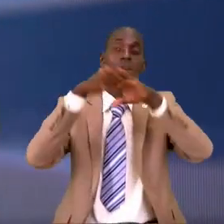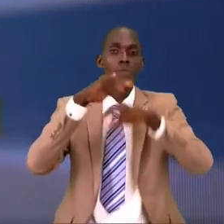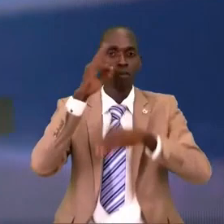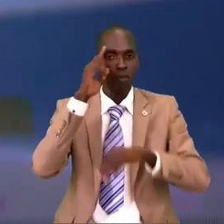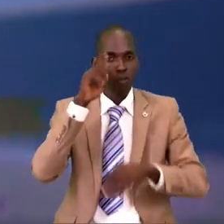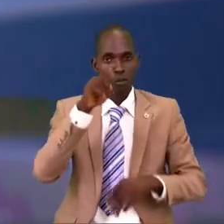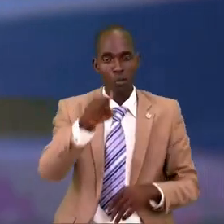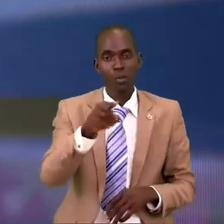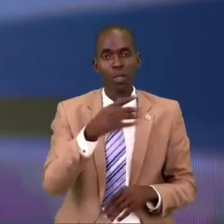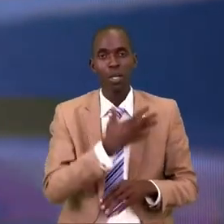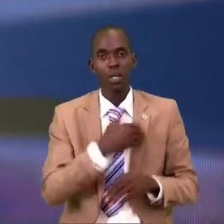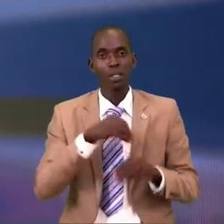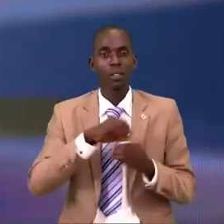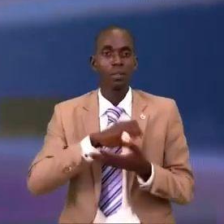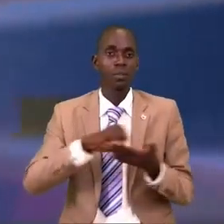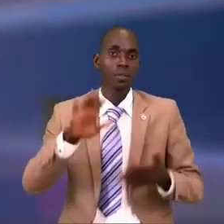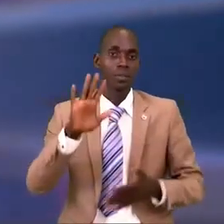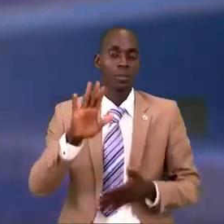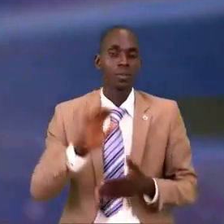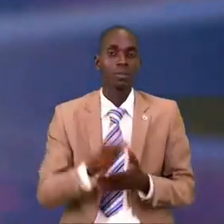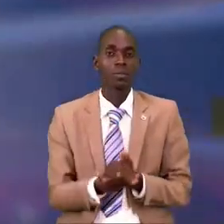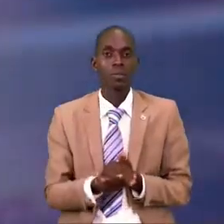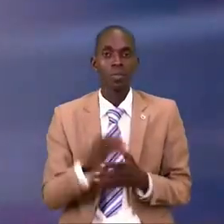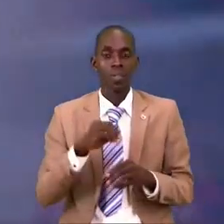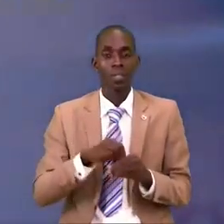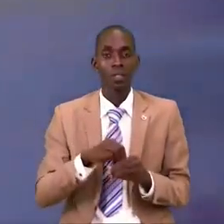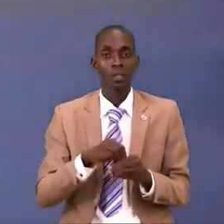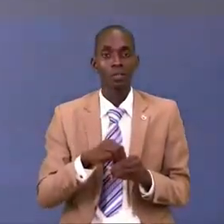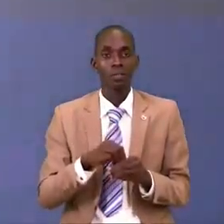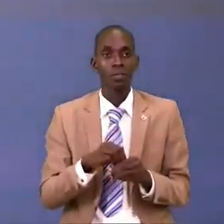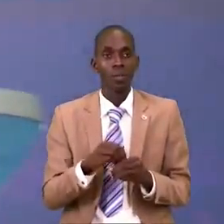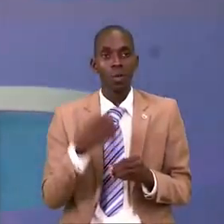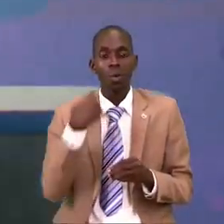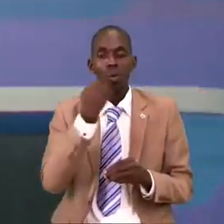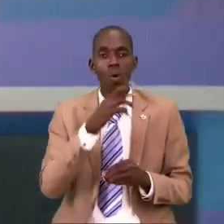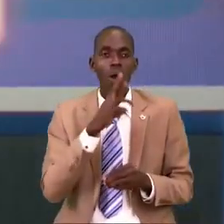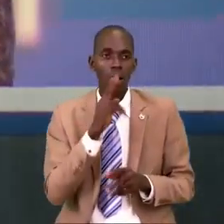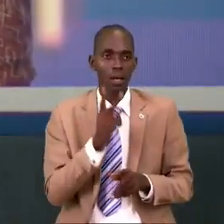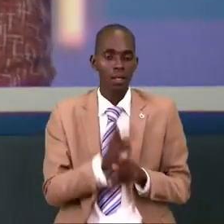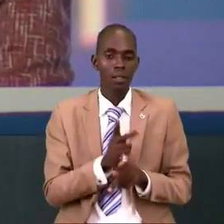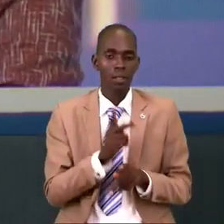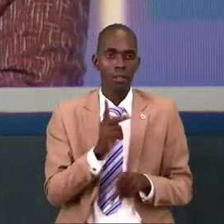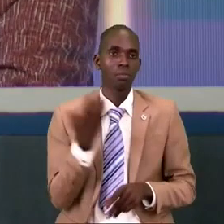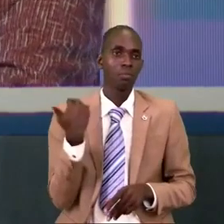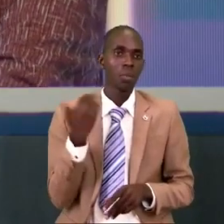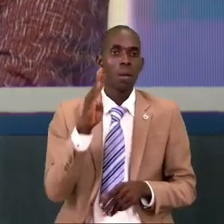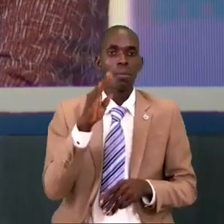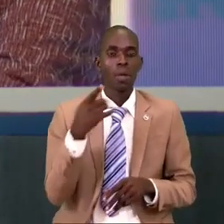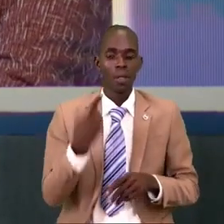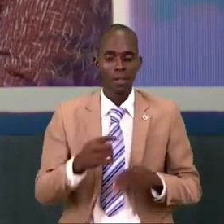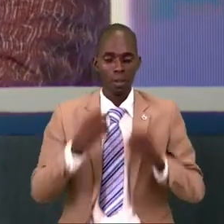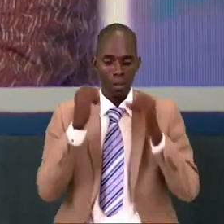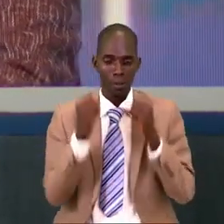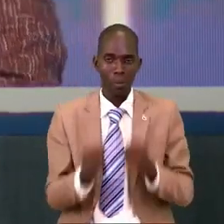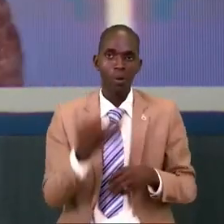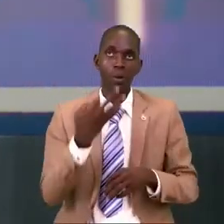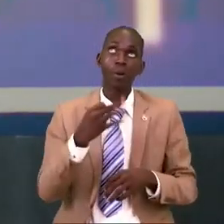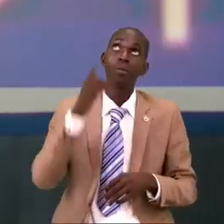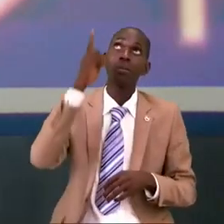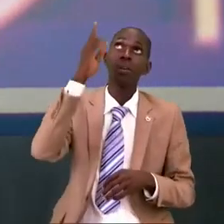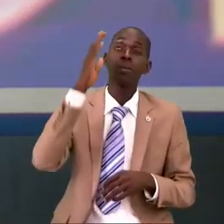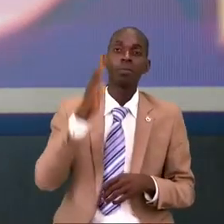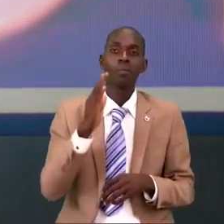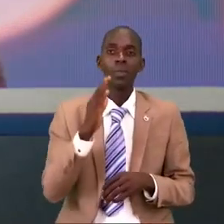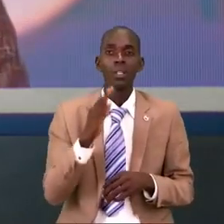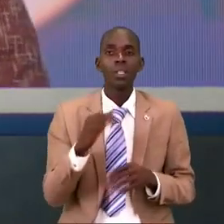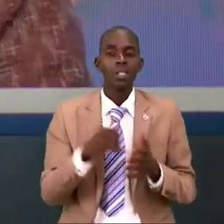the power of God. It's one thing to be saved, but then to be kept in that salvation. It's one thing